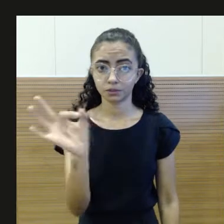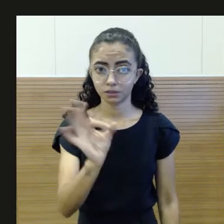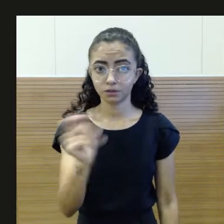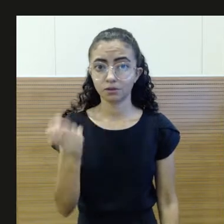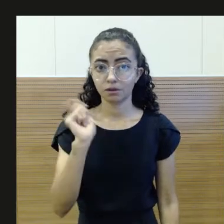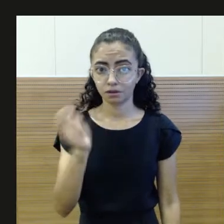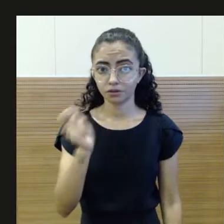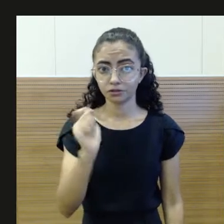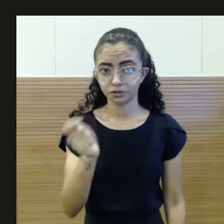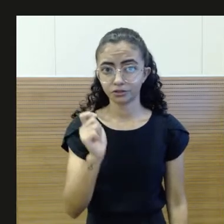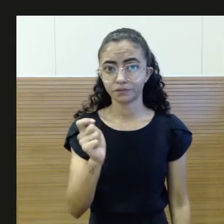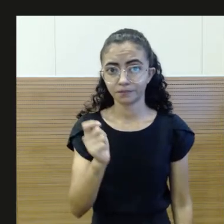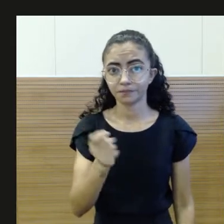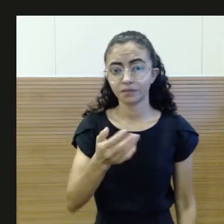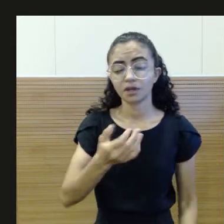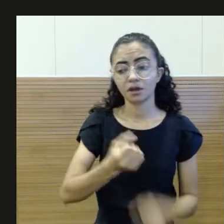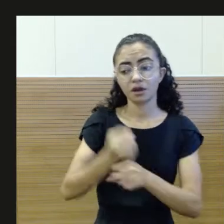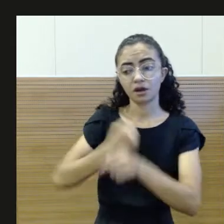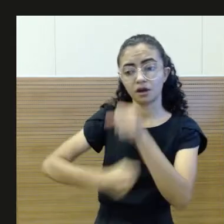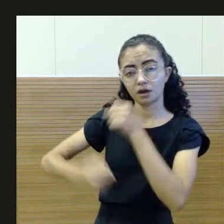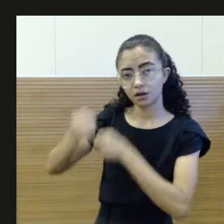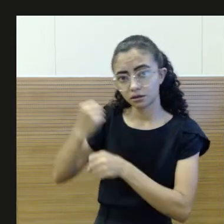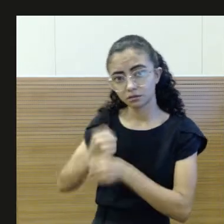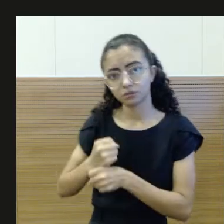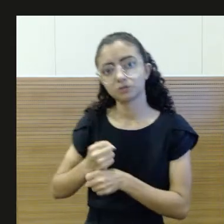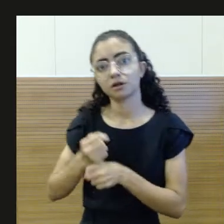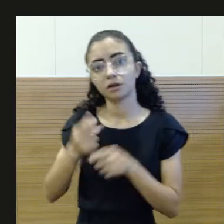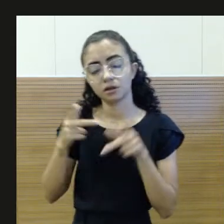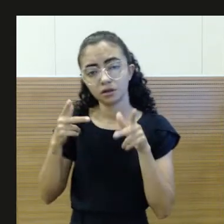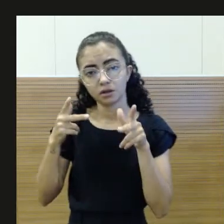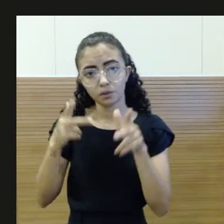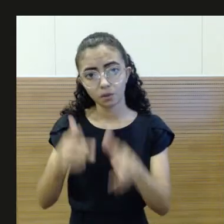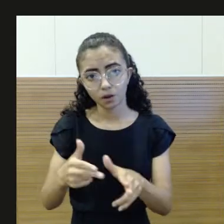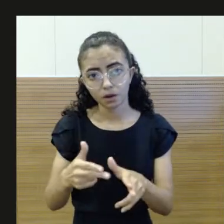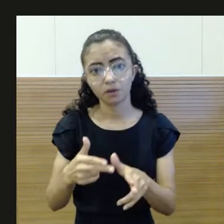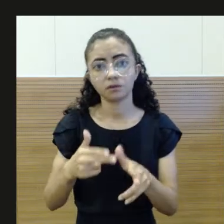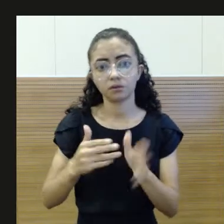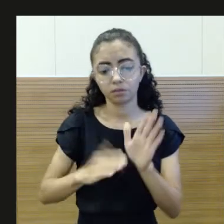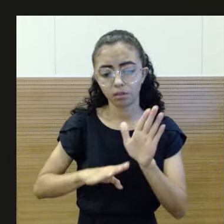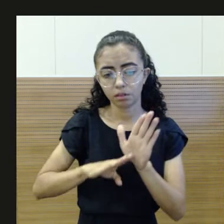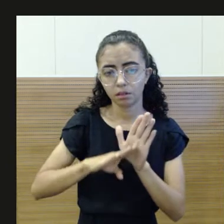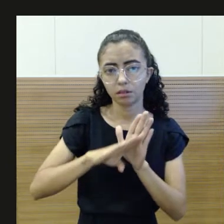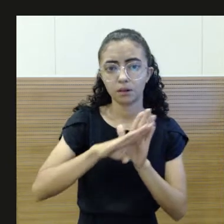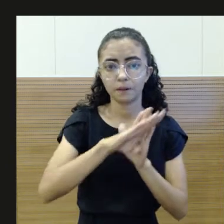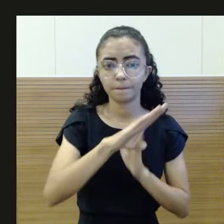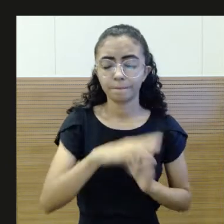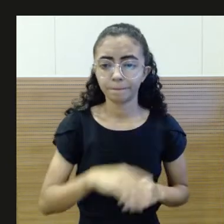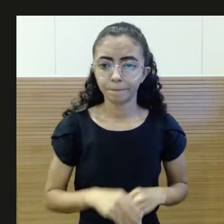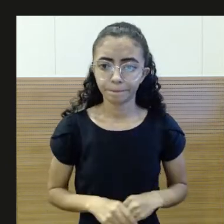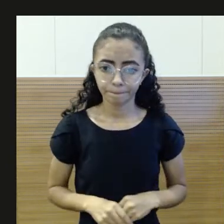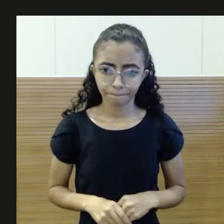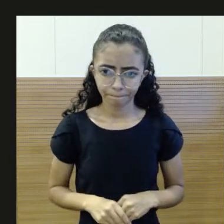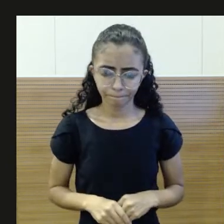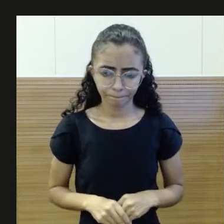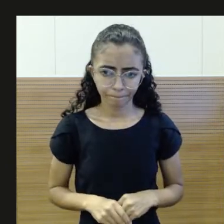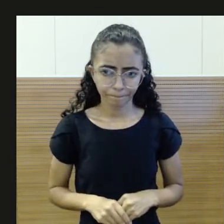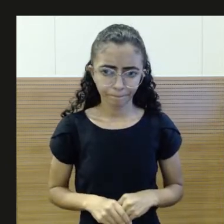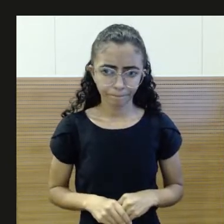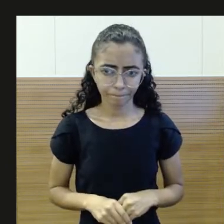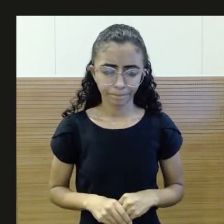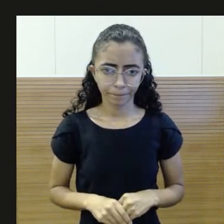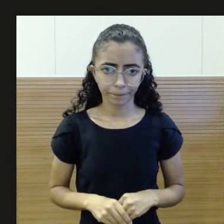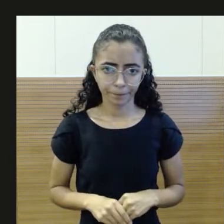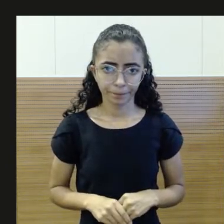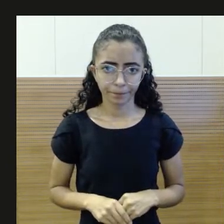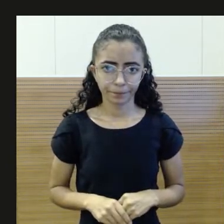And it's 53% of the energy consumed by people in the region. And we see people